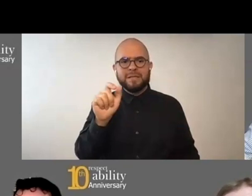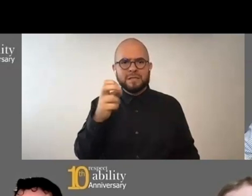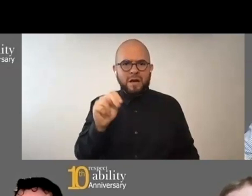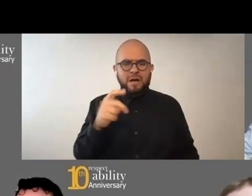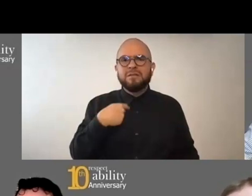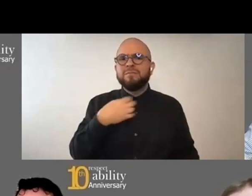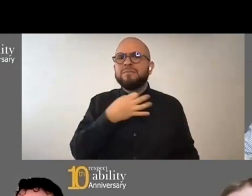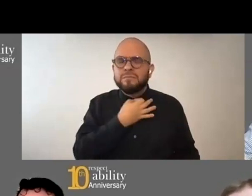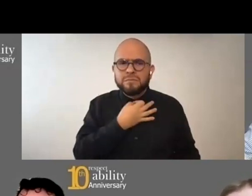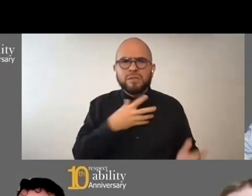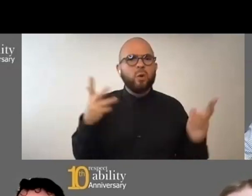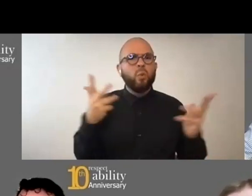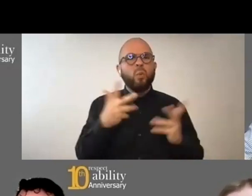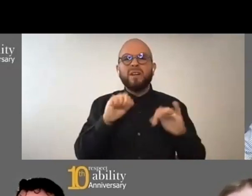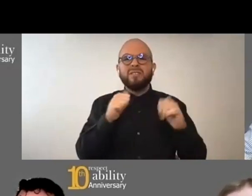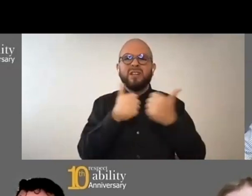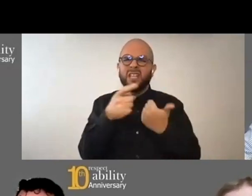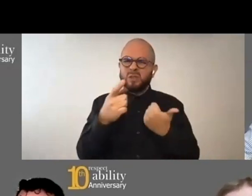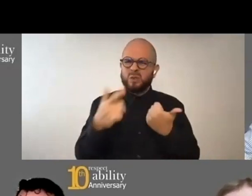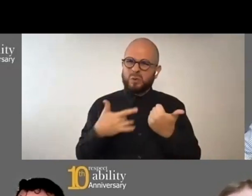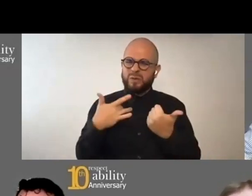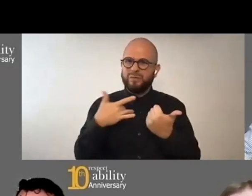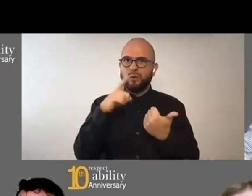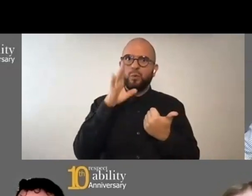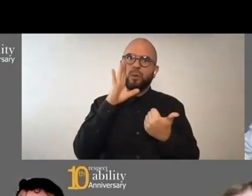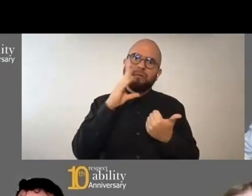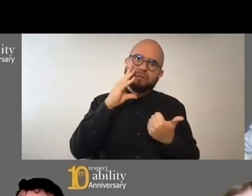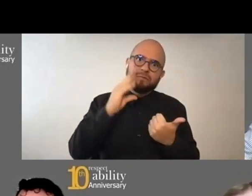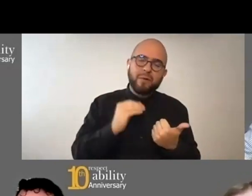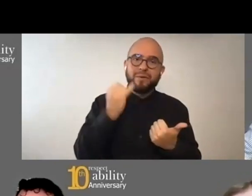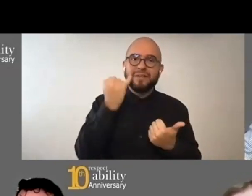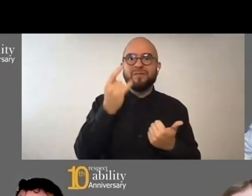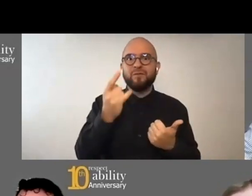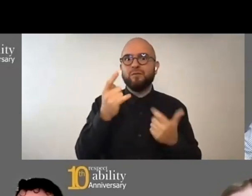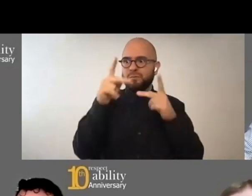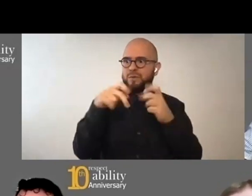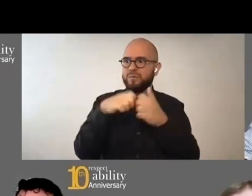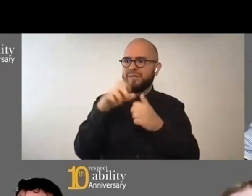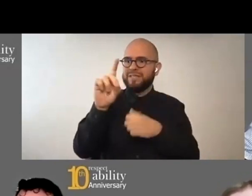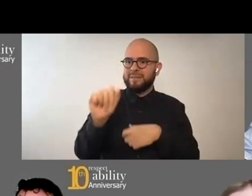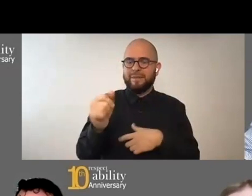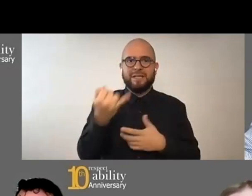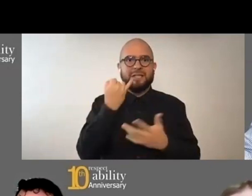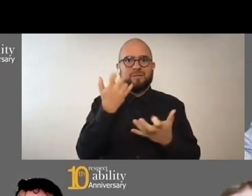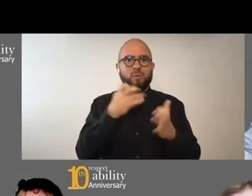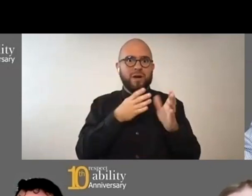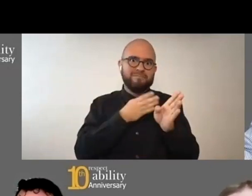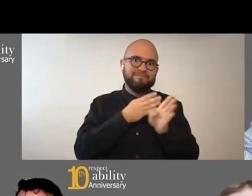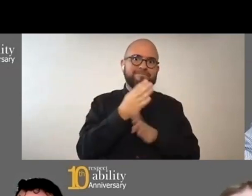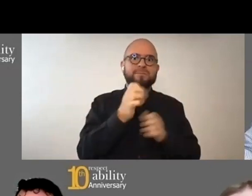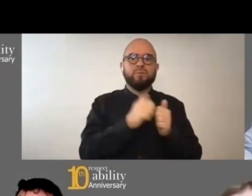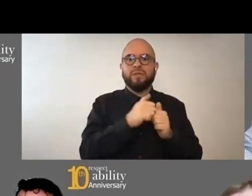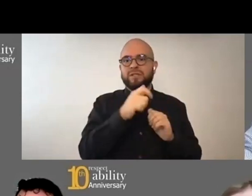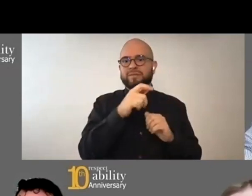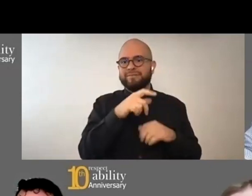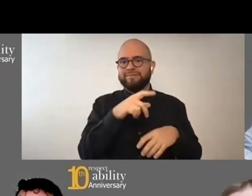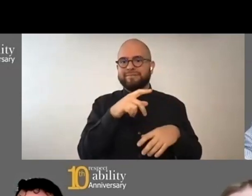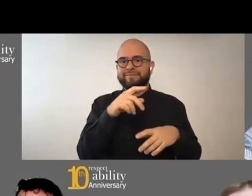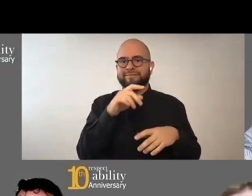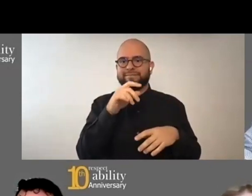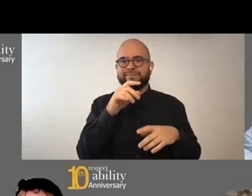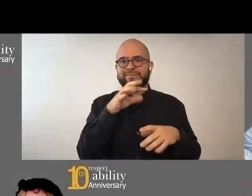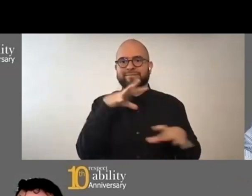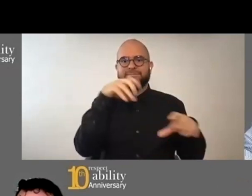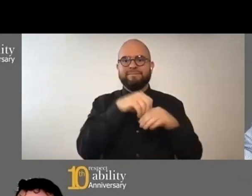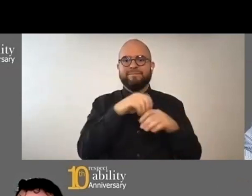a disability experience when pursuing a career in public policy or civic engagement? Well, I think the first challenge, at